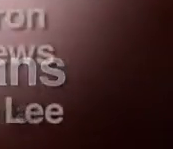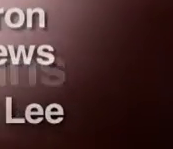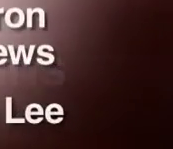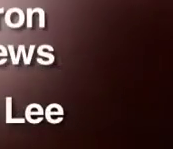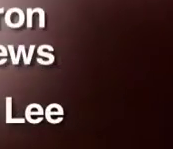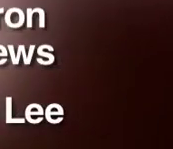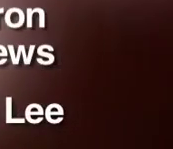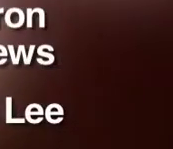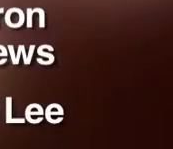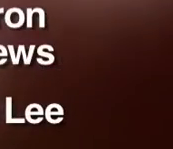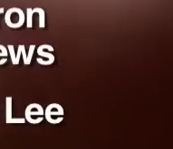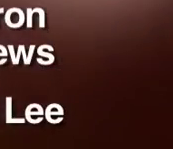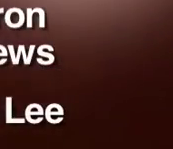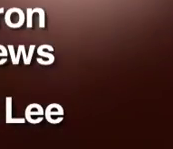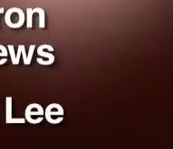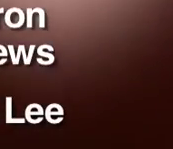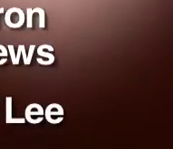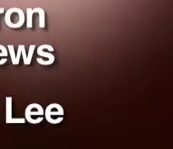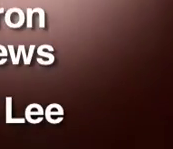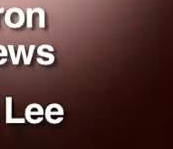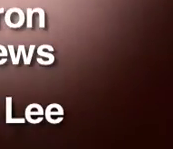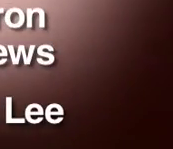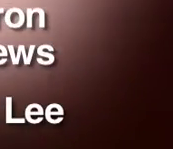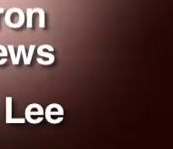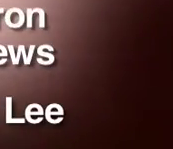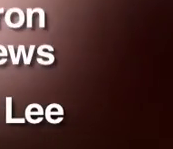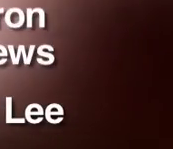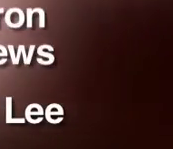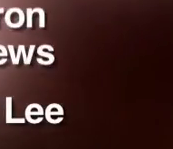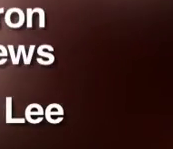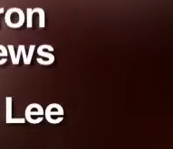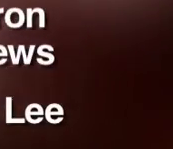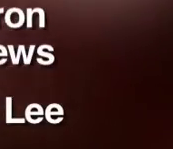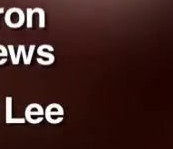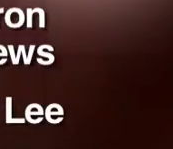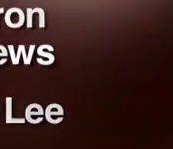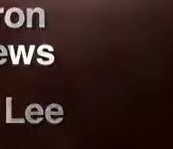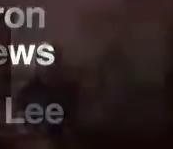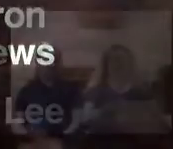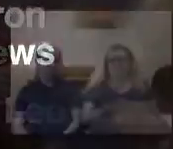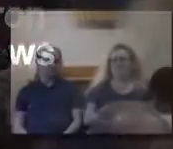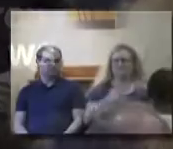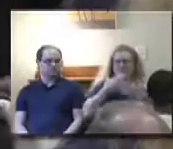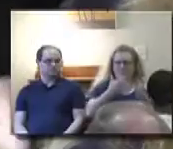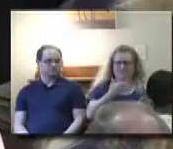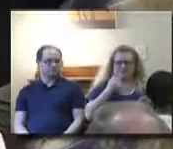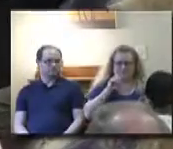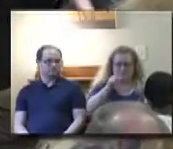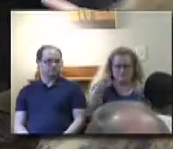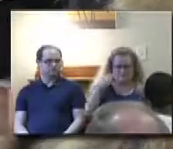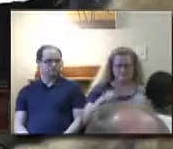so pleased with the response that you all guys are all here. So thank you for coming.